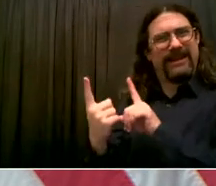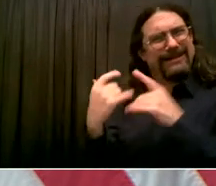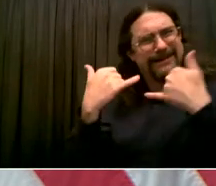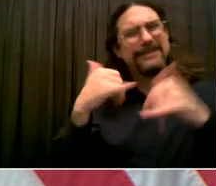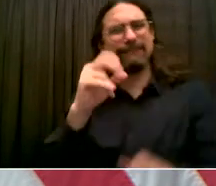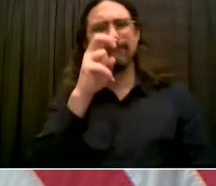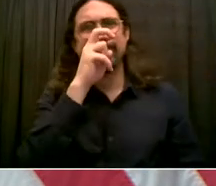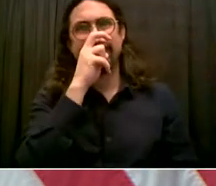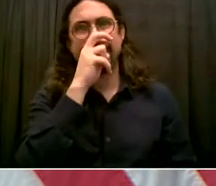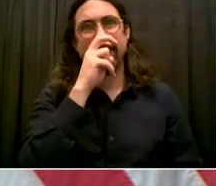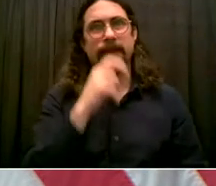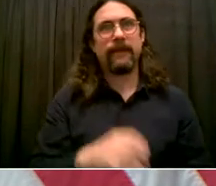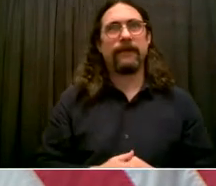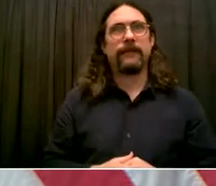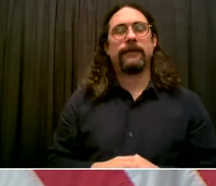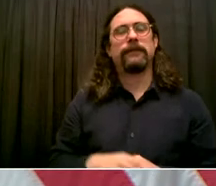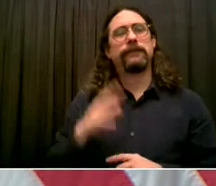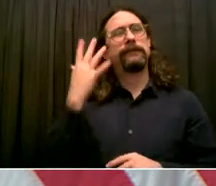see some